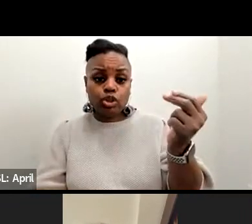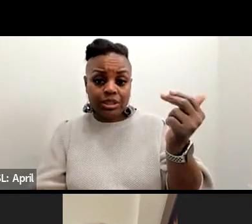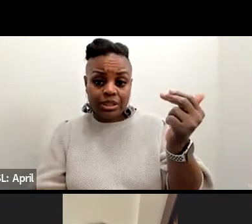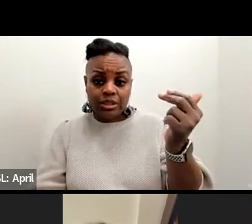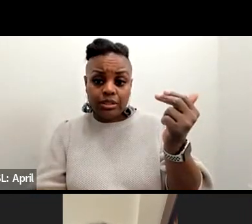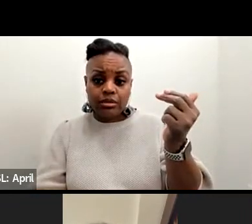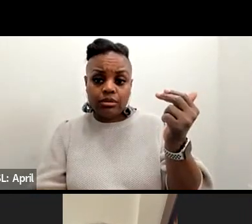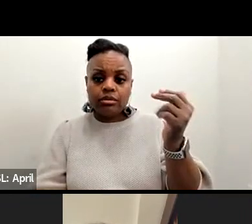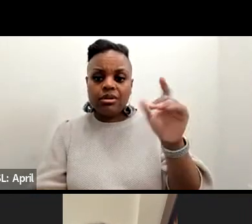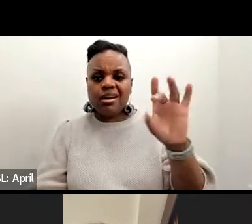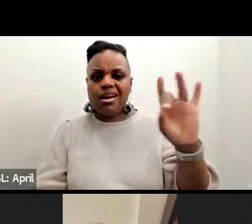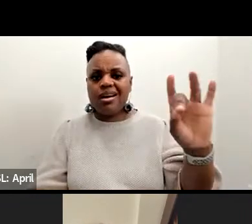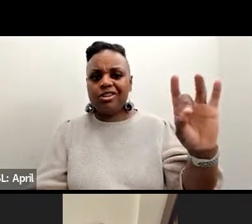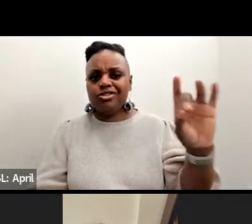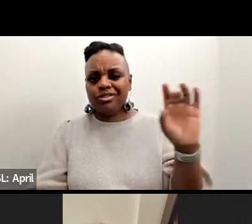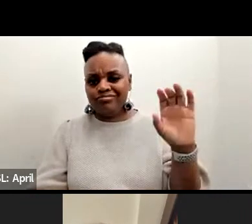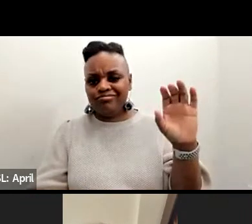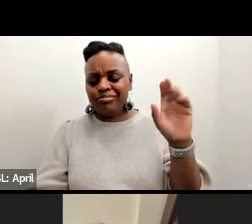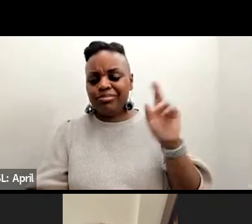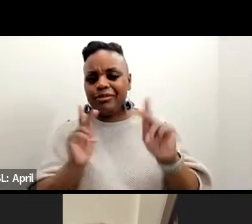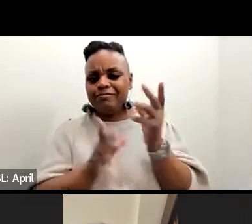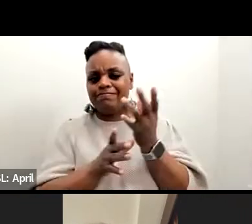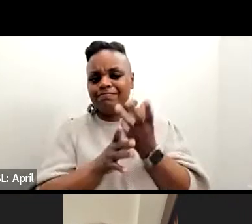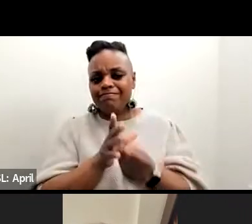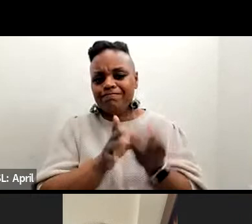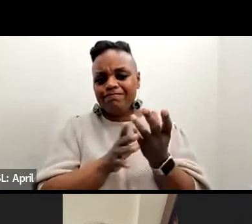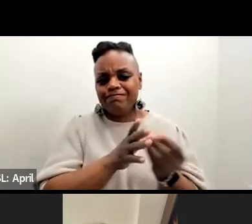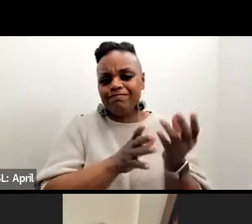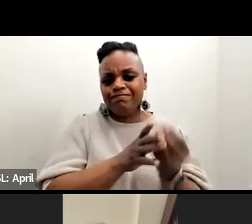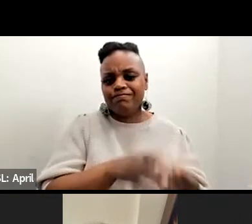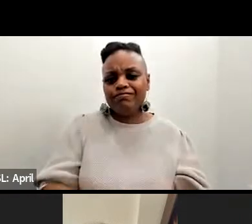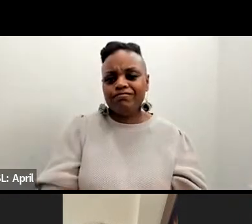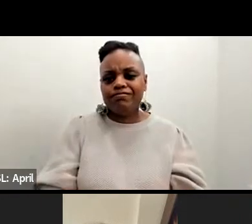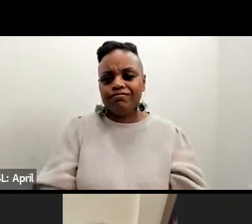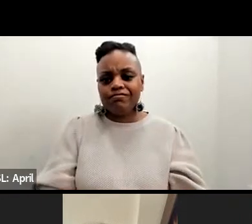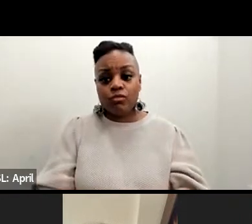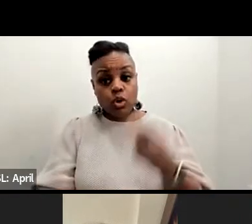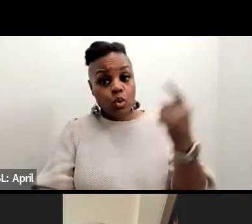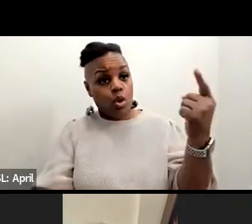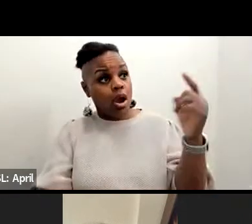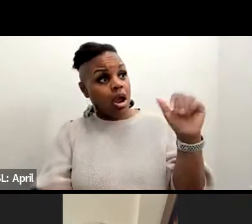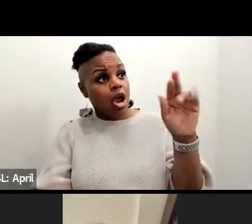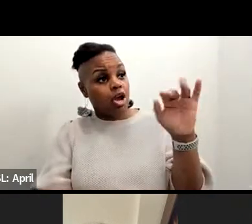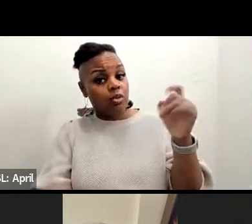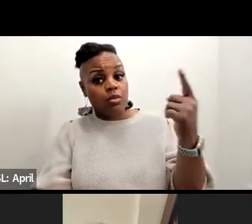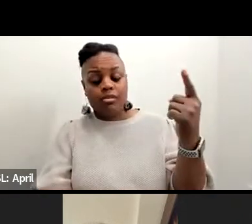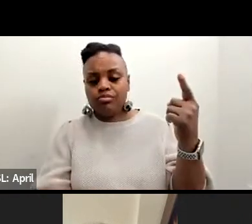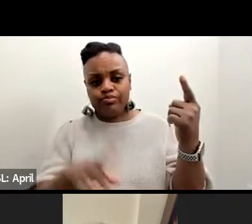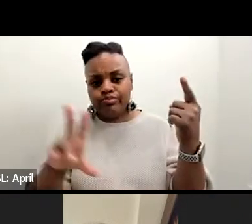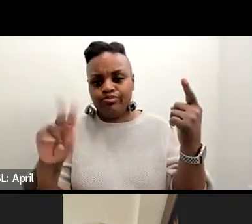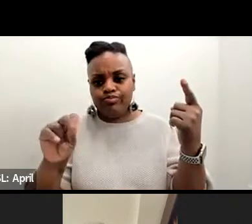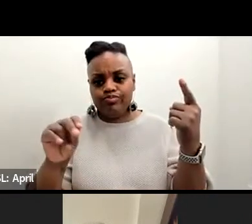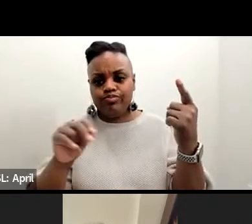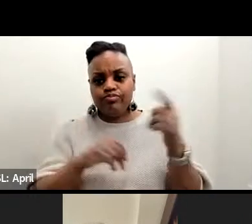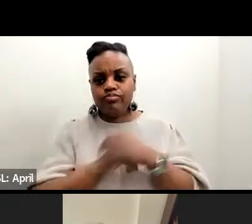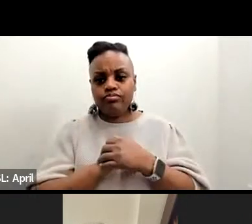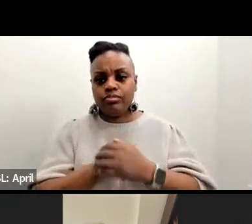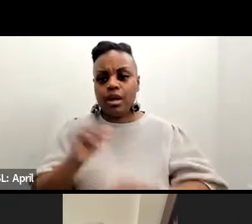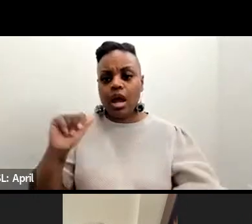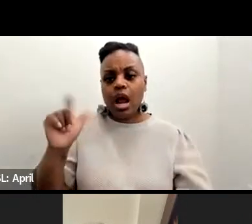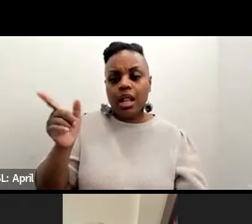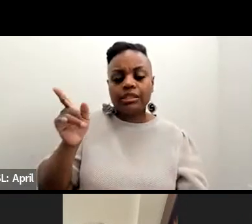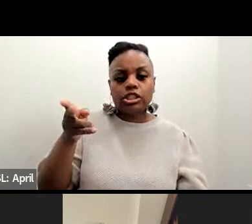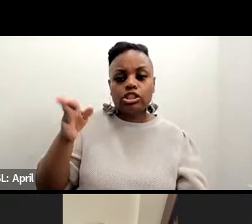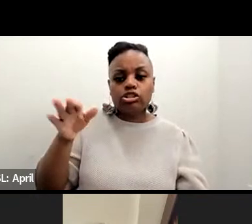not only in Cairo, there were many Rabaas, right? There was a mini Rabaa in Alexandria, there was a mini Rabaa in Tanta, there was a mini Rabaa in Suez. There were different Rabaas around